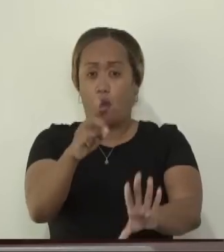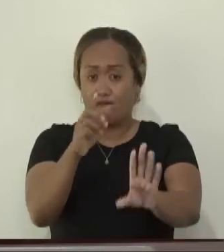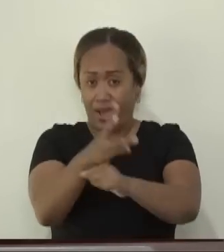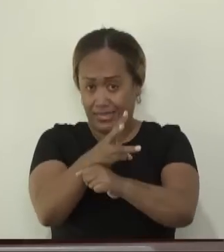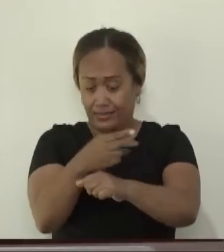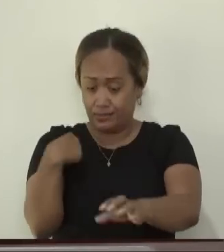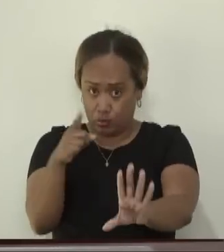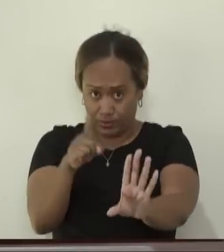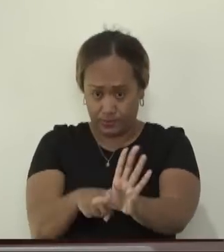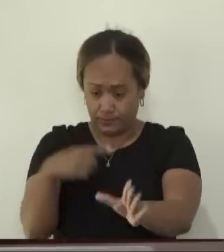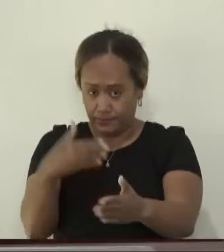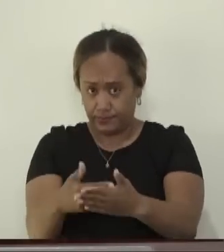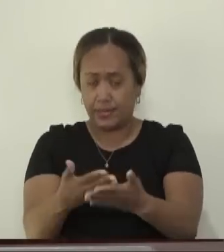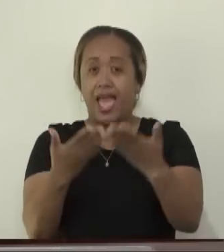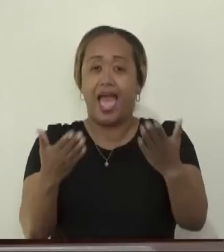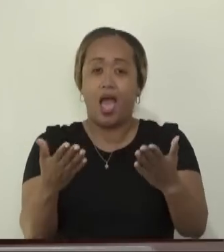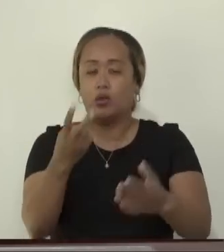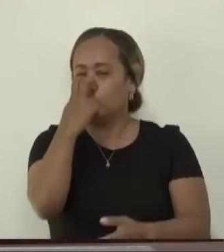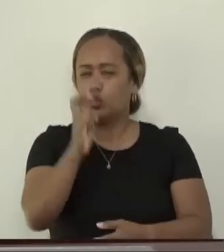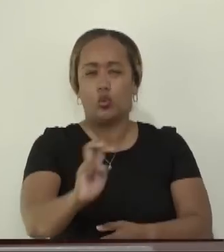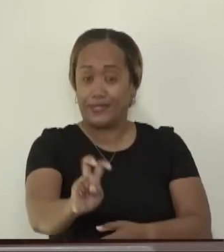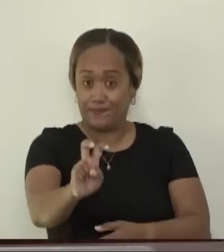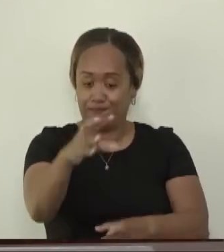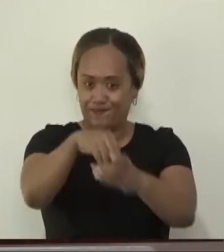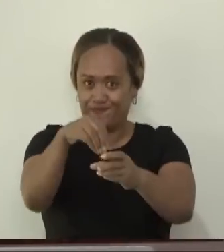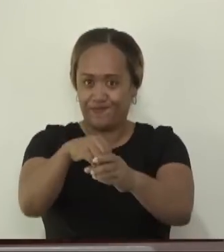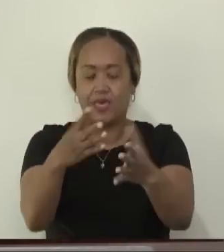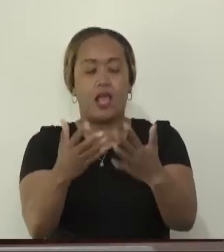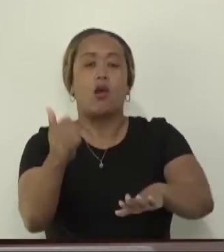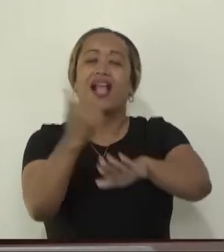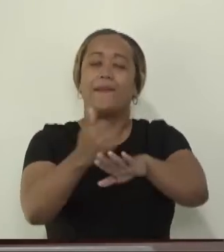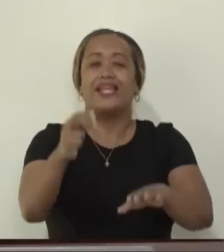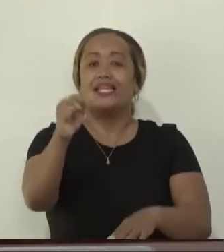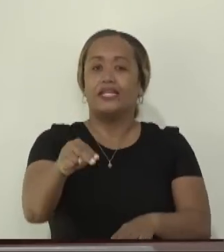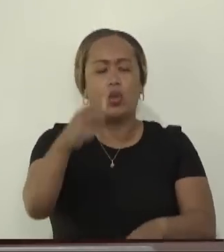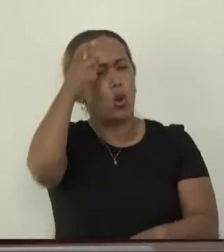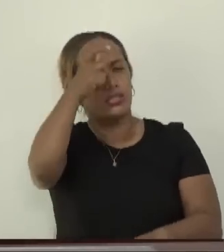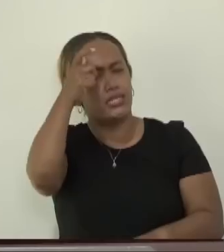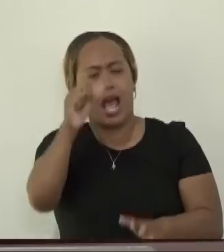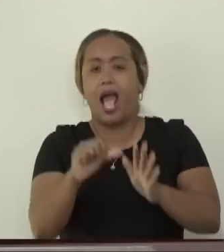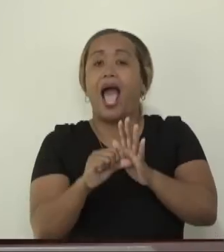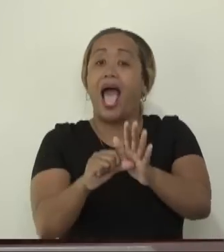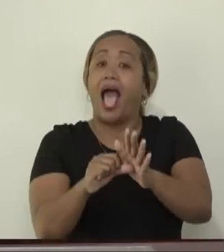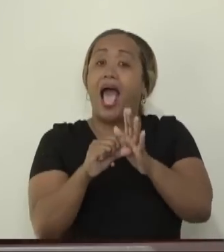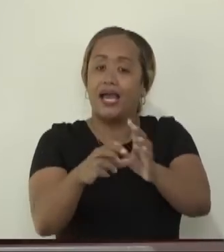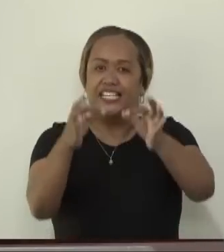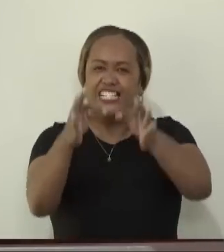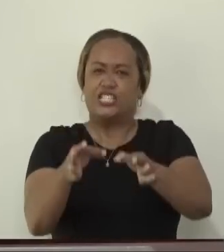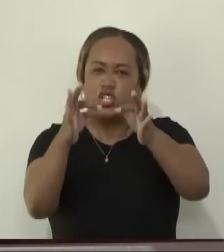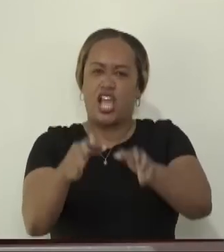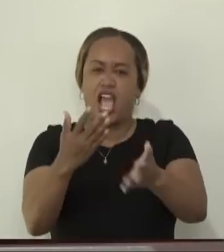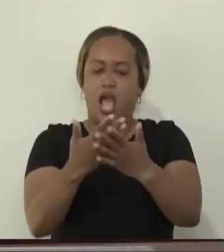primarily to the tourism sector, government now needs to consider some hard decisions to keep